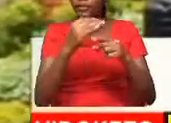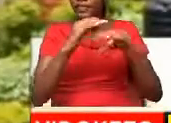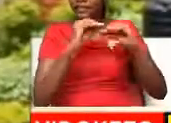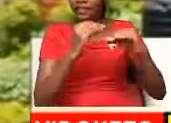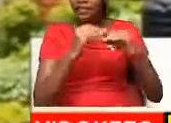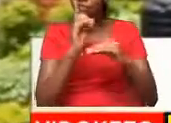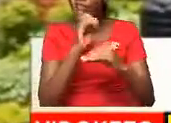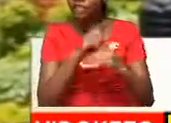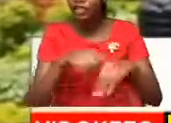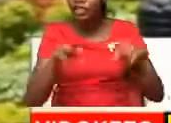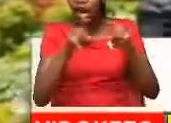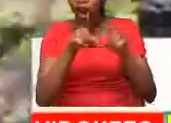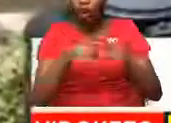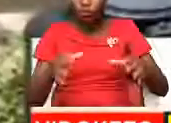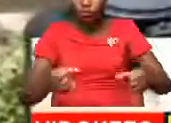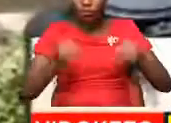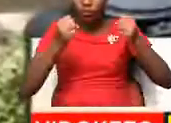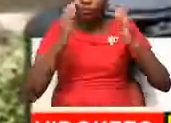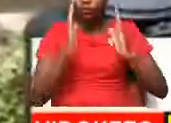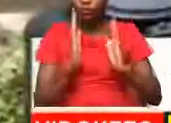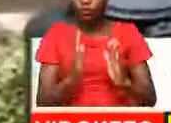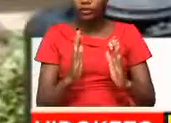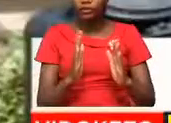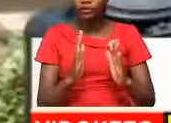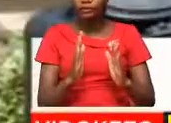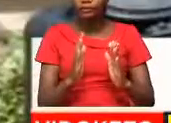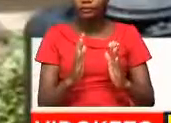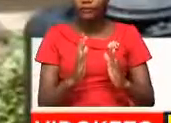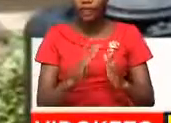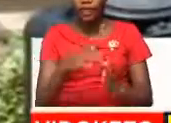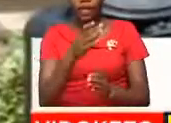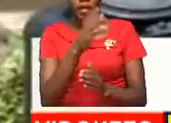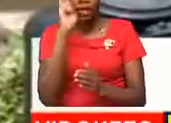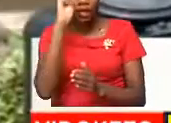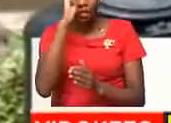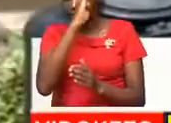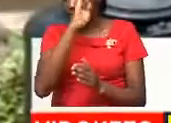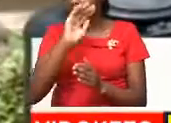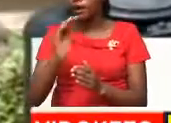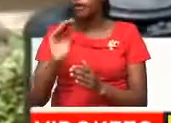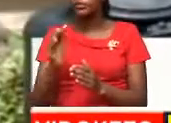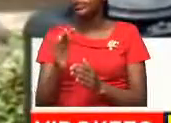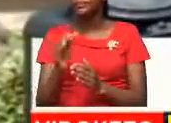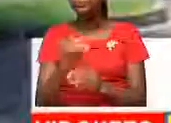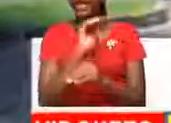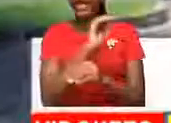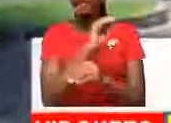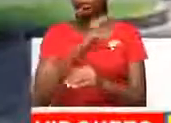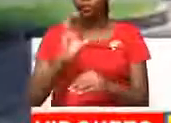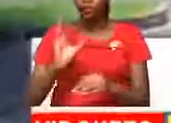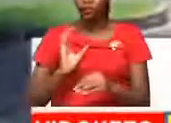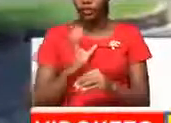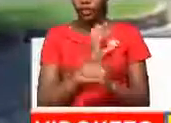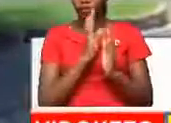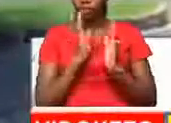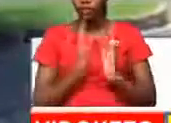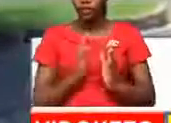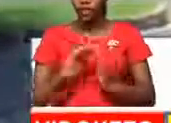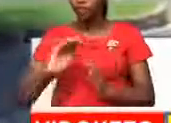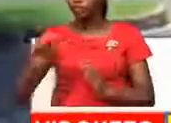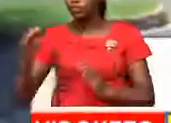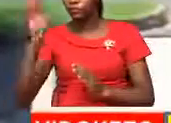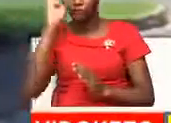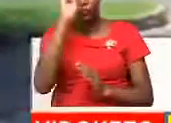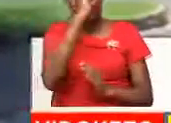Hata hivyo, mwenyekiti wa chama cha wafanyabiashara wakubwa kaunti ya Bungoma John Max Wafula amemtaka kamishna wa kaunti ya Bungoma